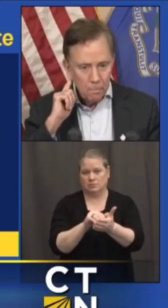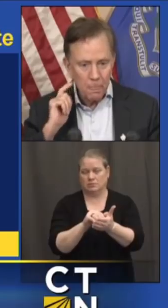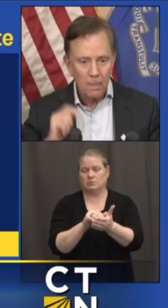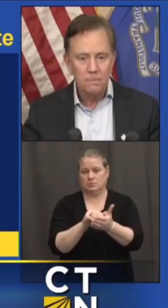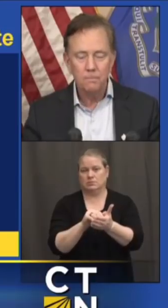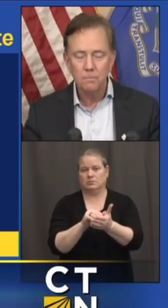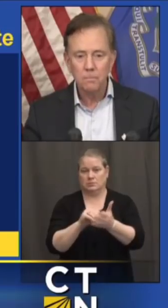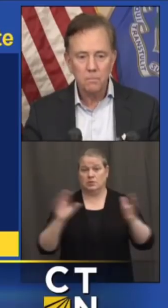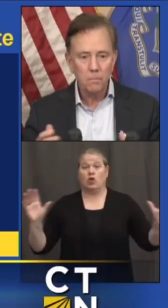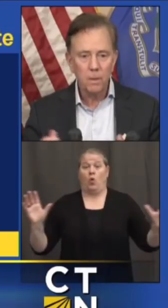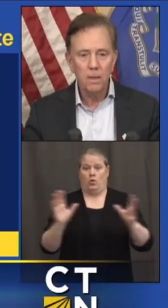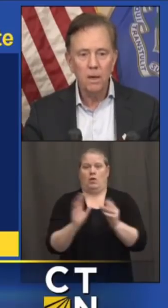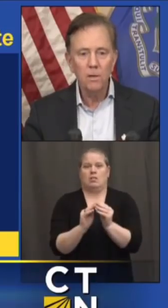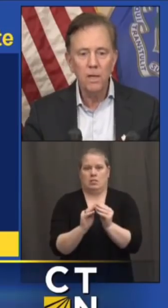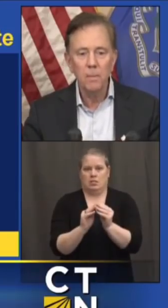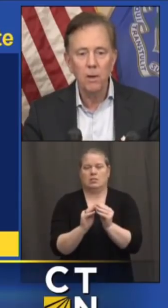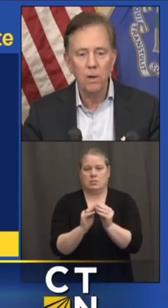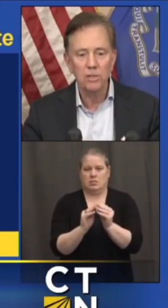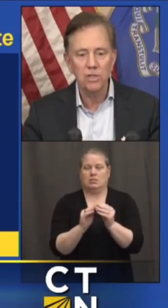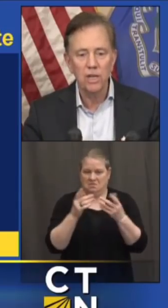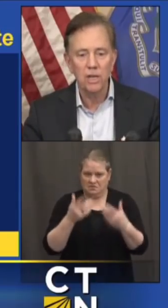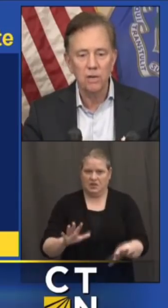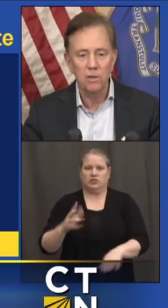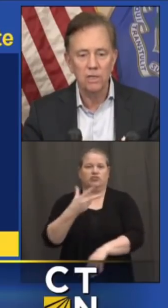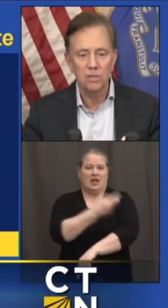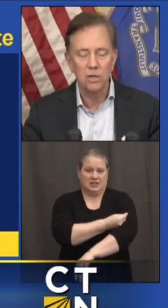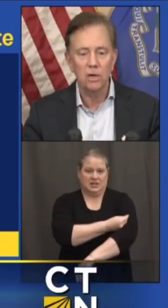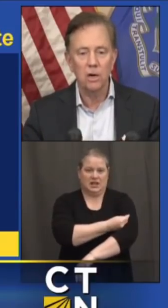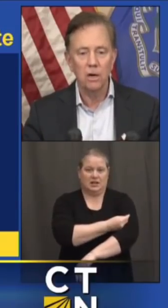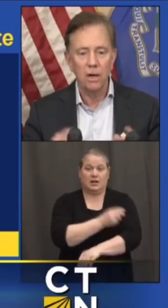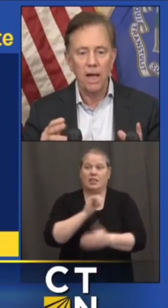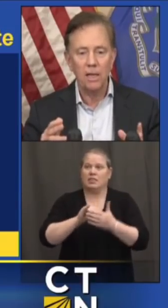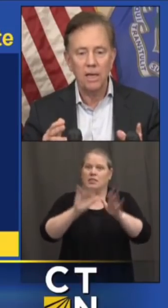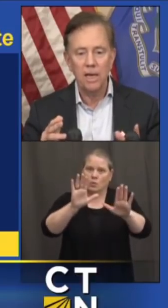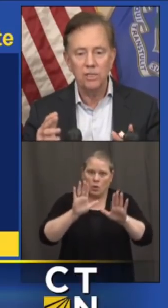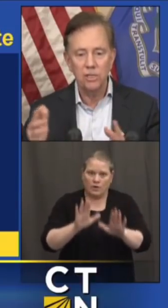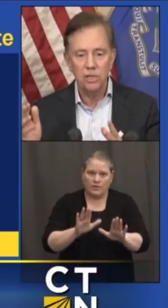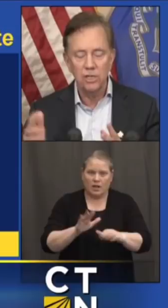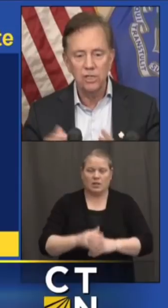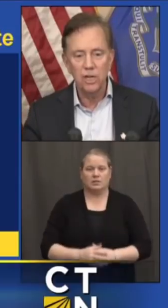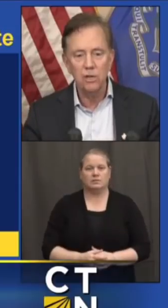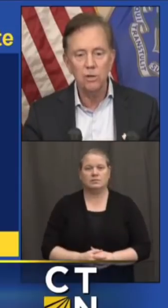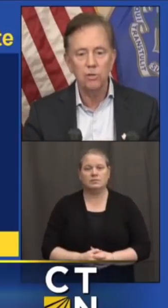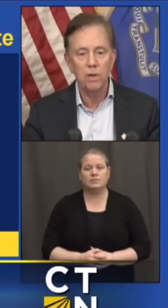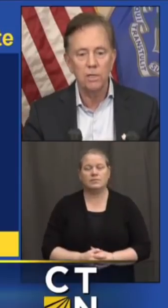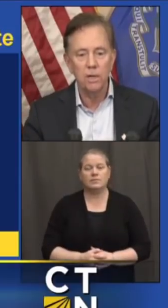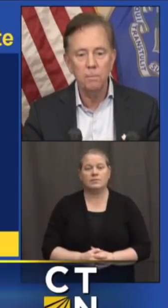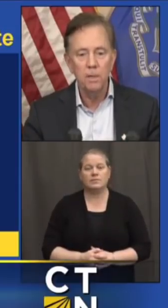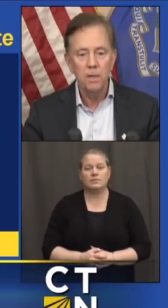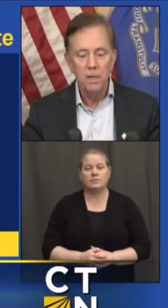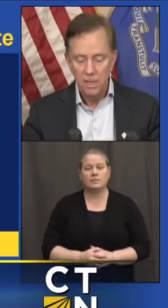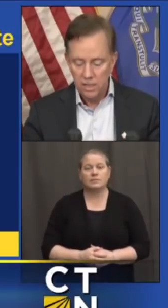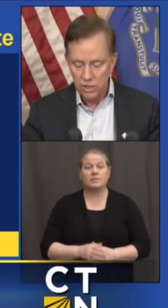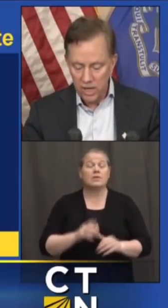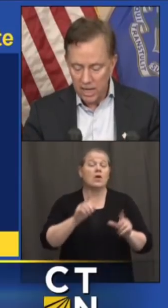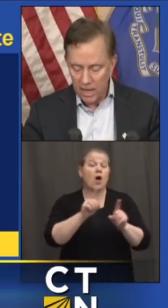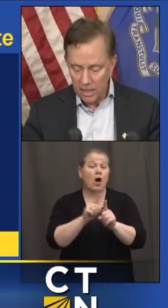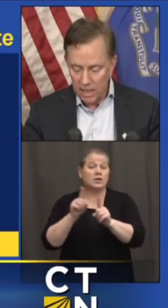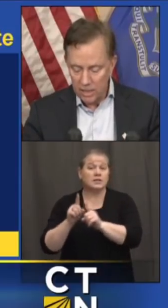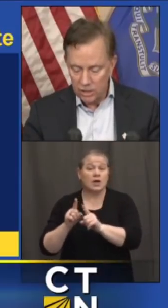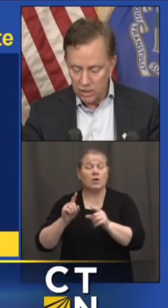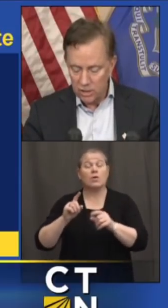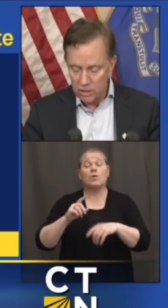total. Other thing you may want to see here is our allocations continue to trend up. The